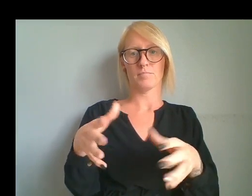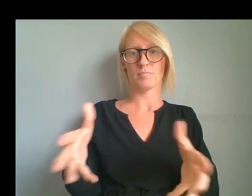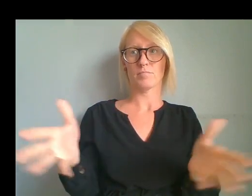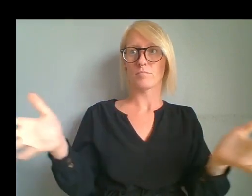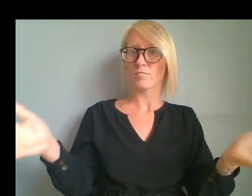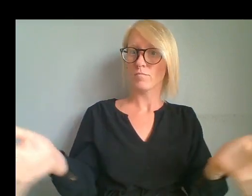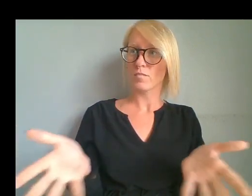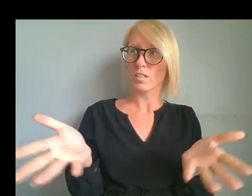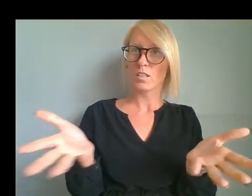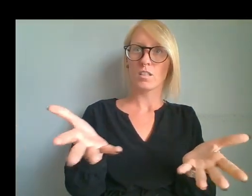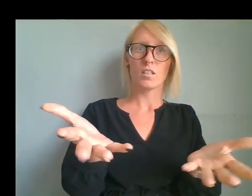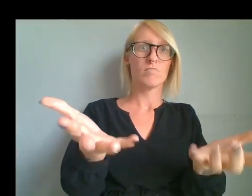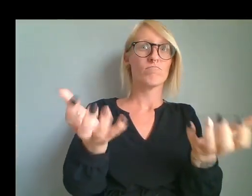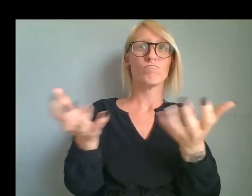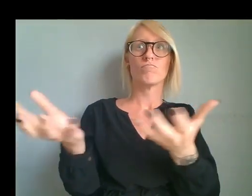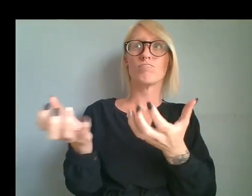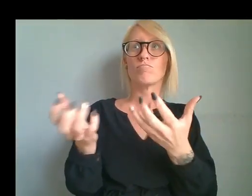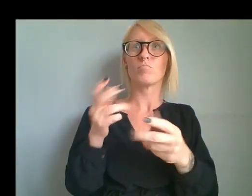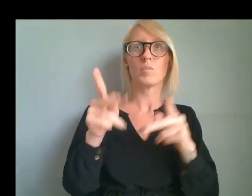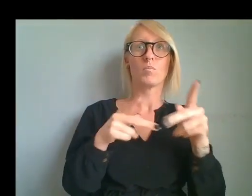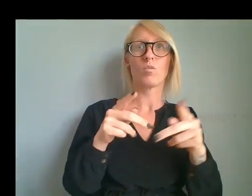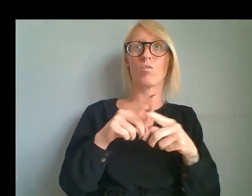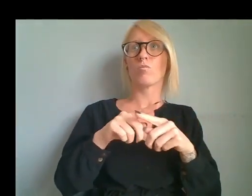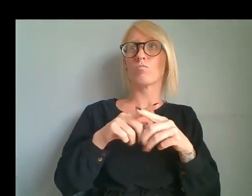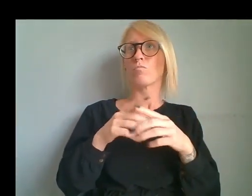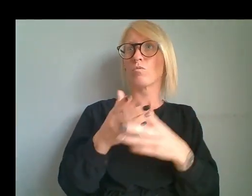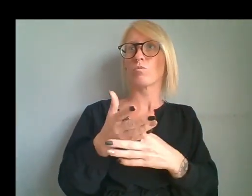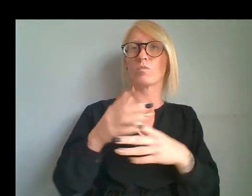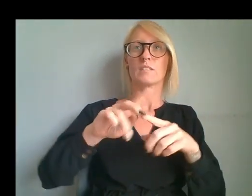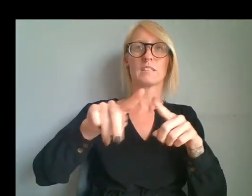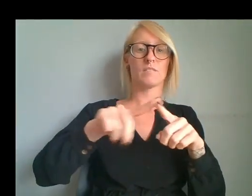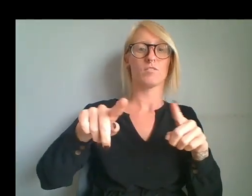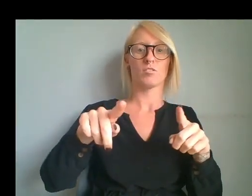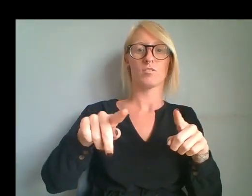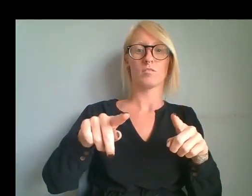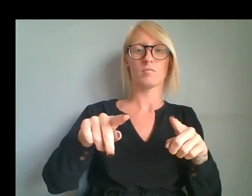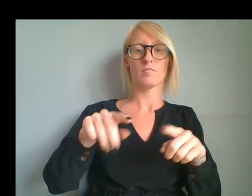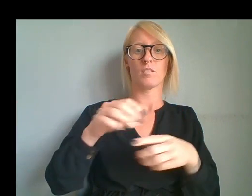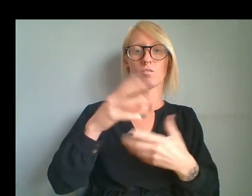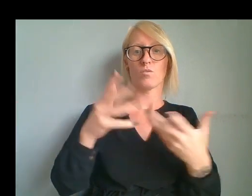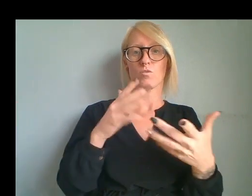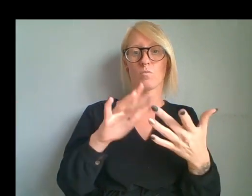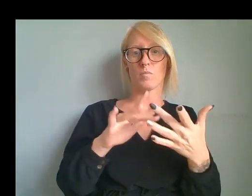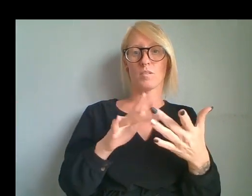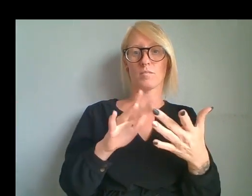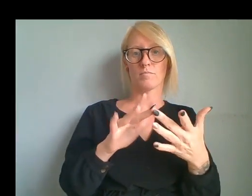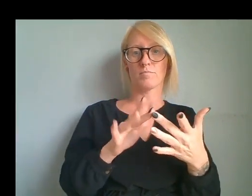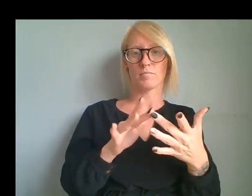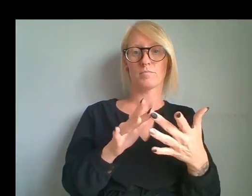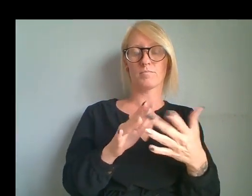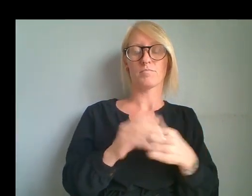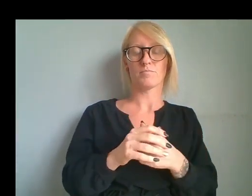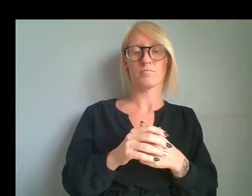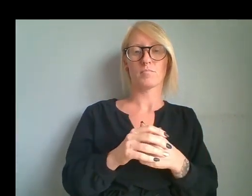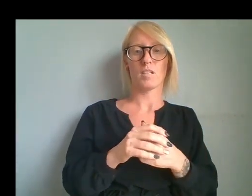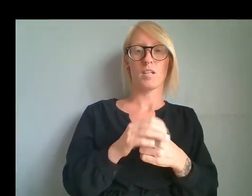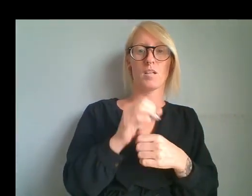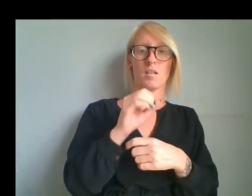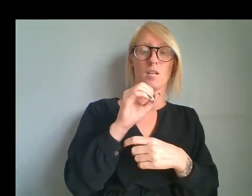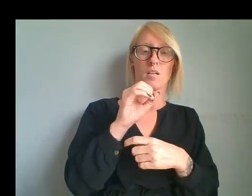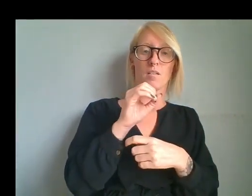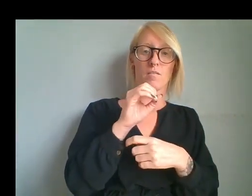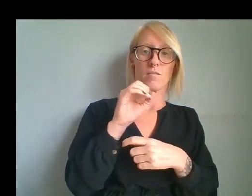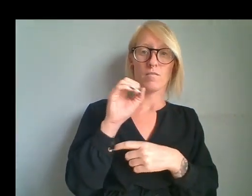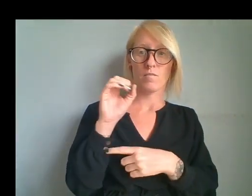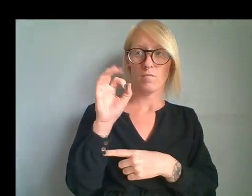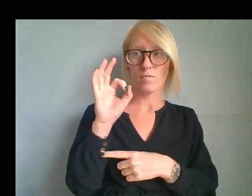different outlets. So people who say, you know, Twitter's for losers, I don't care what's going on, I'm not going to go on there, but they're Facebook users, we're